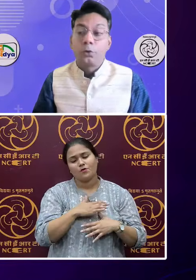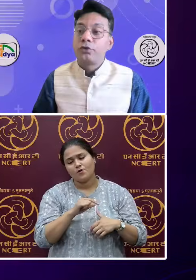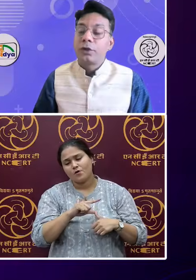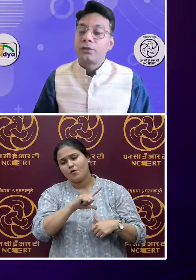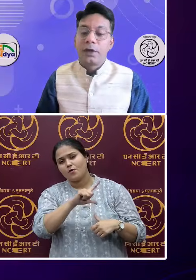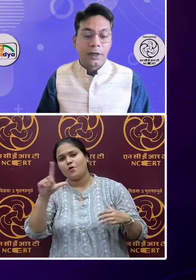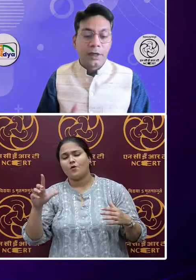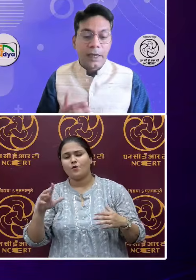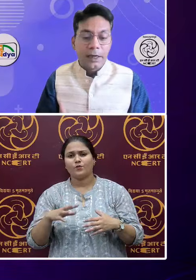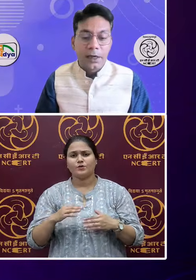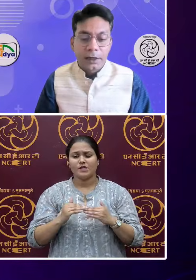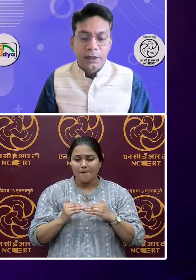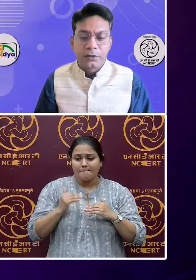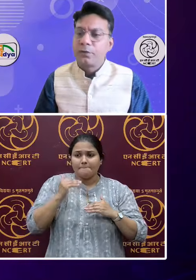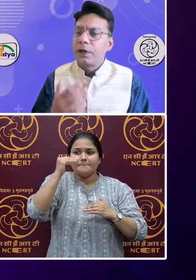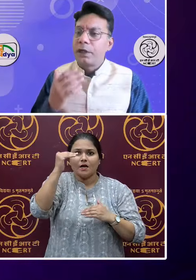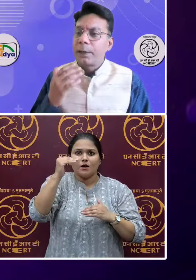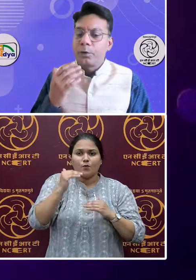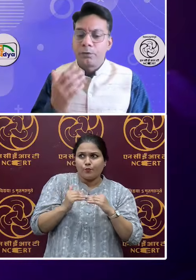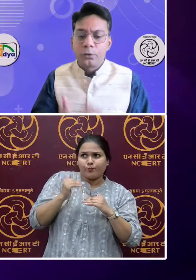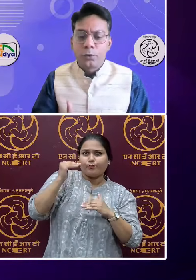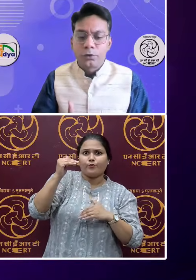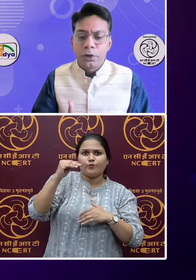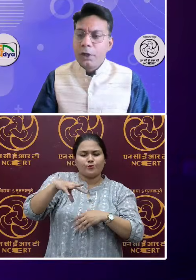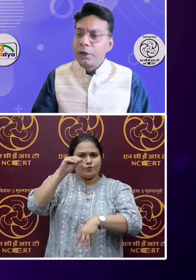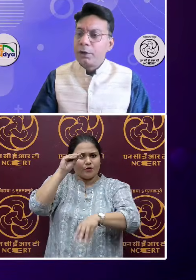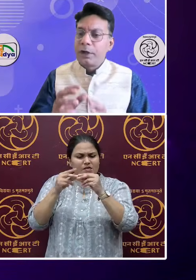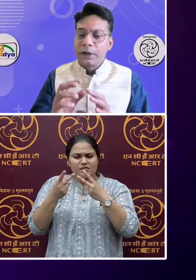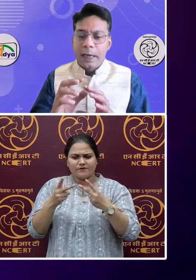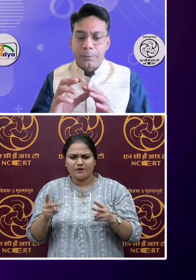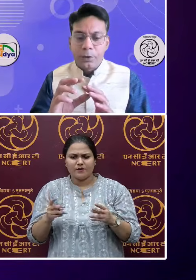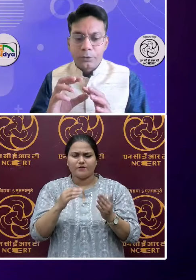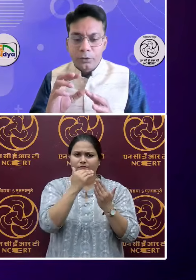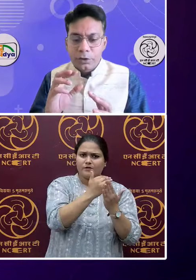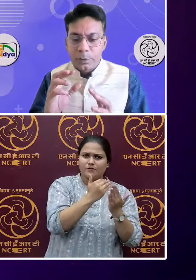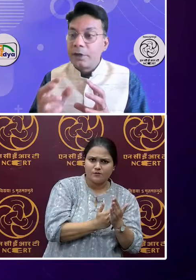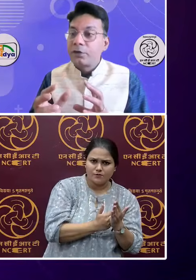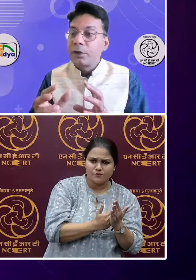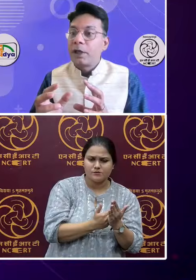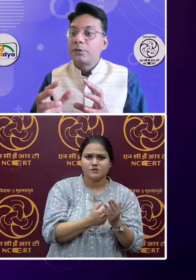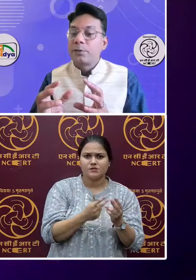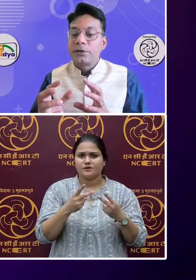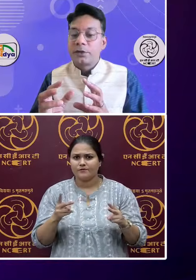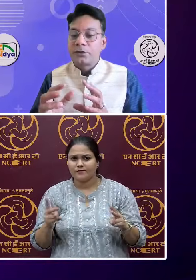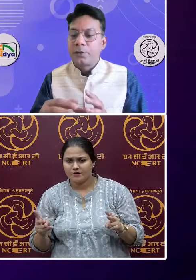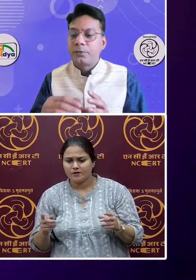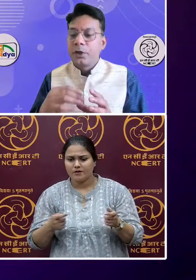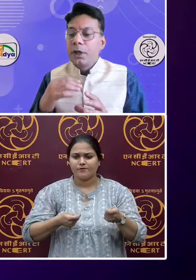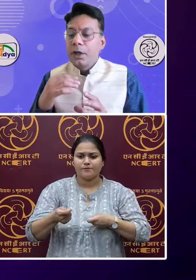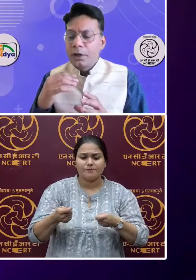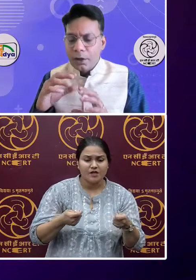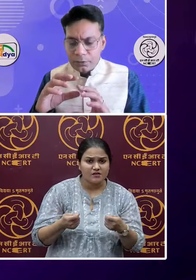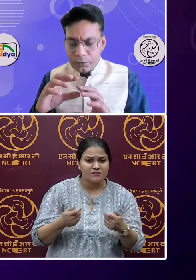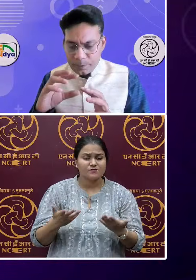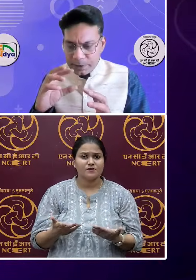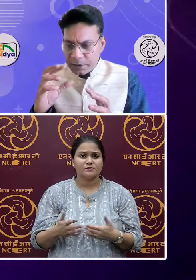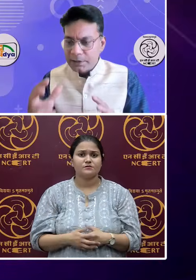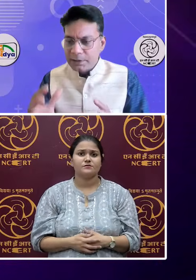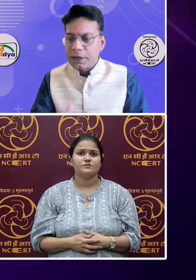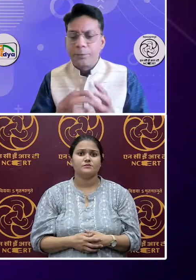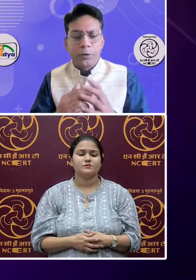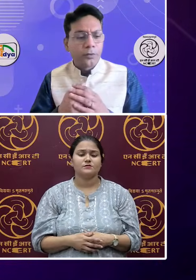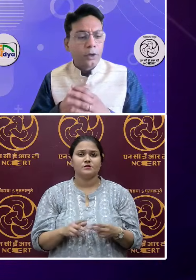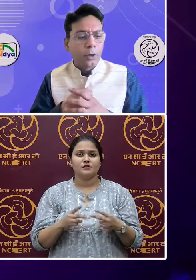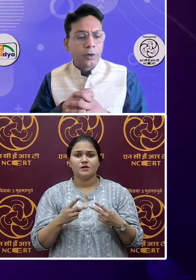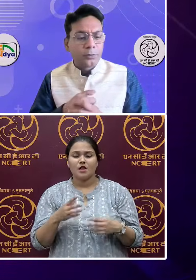learning solutions, learning analytics, different type of tools, different type of simulation management systems,